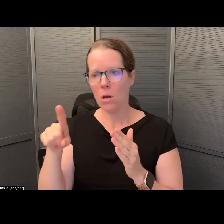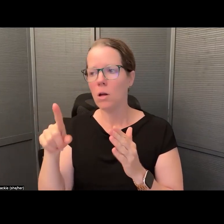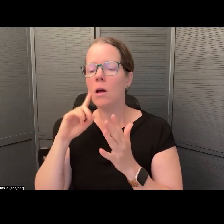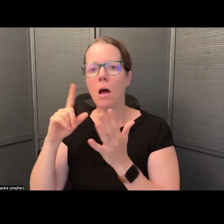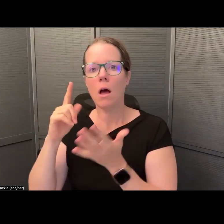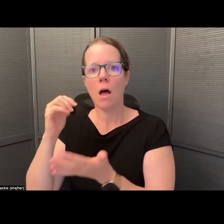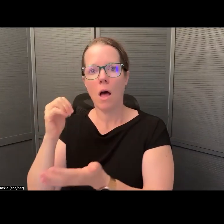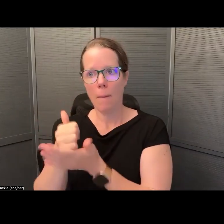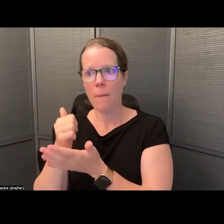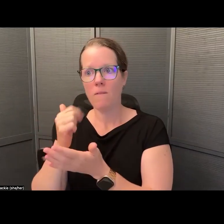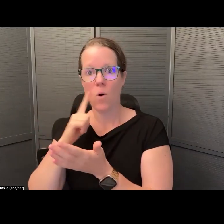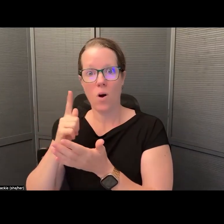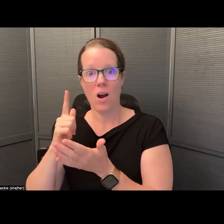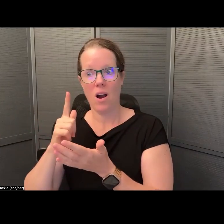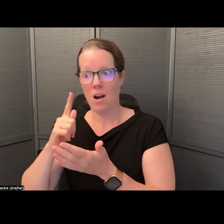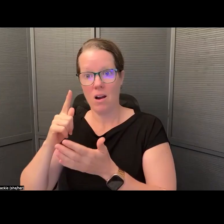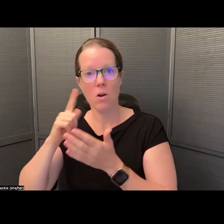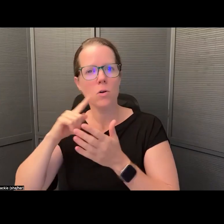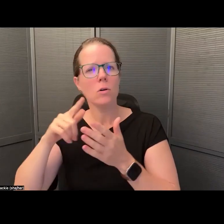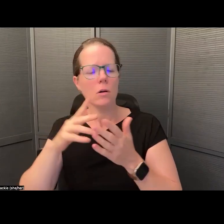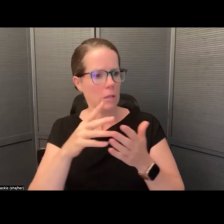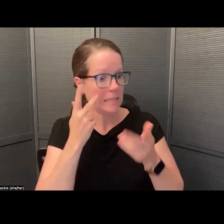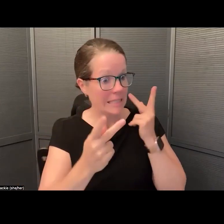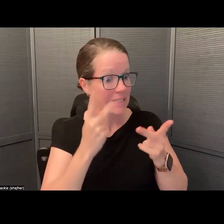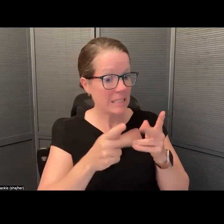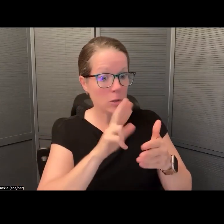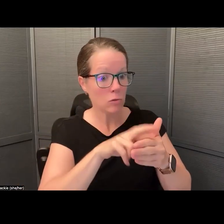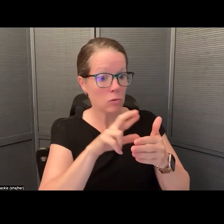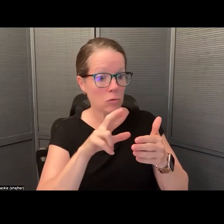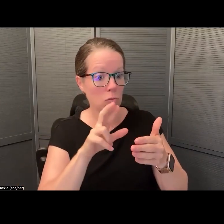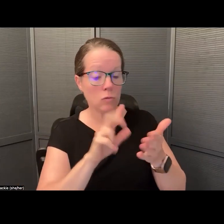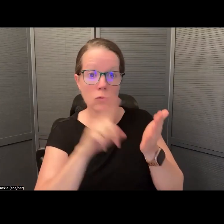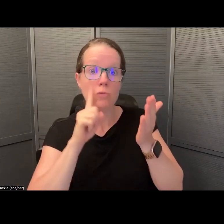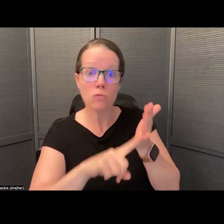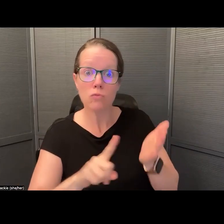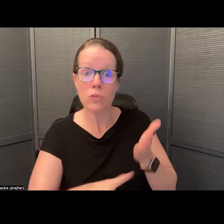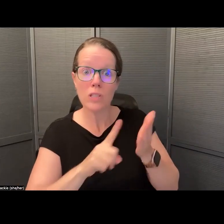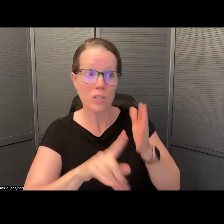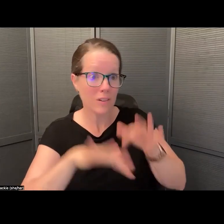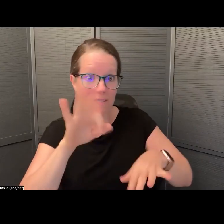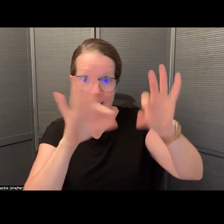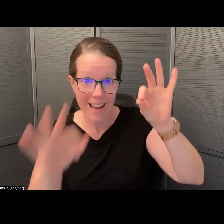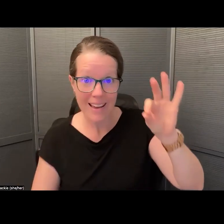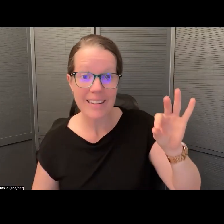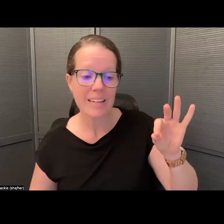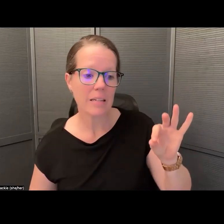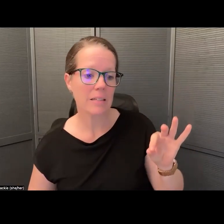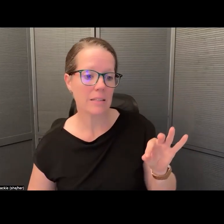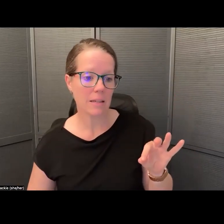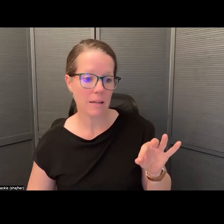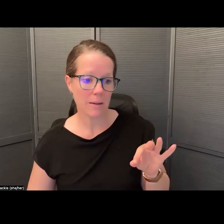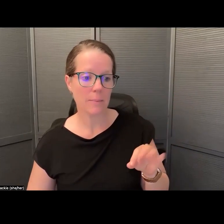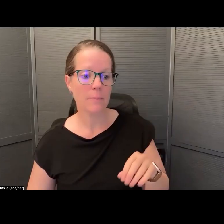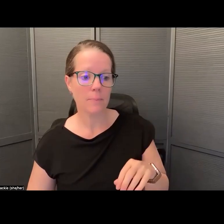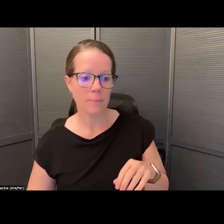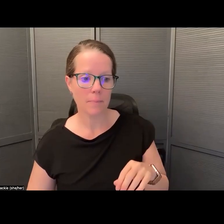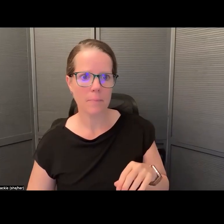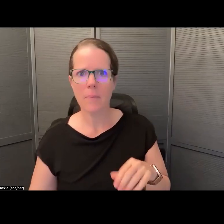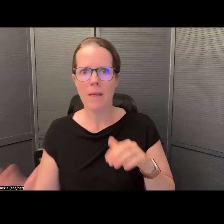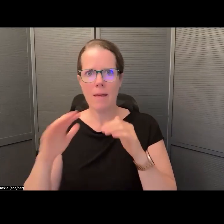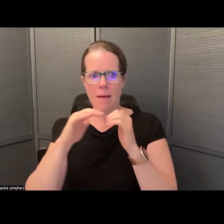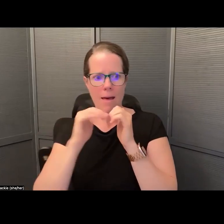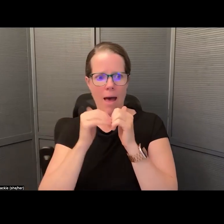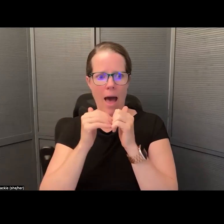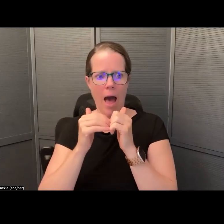just for academics, but for providers and for people that we serve and for the community. Because as we all know, research really only matters